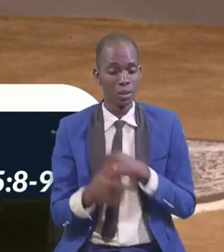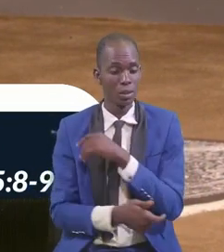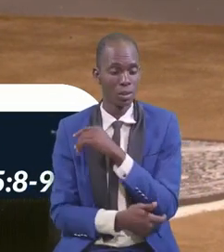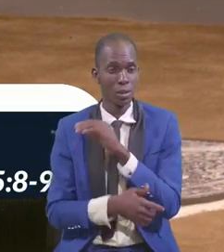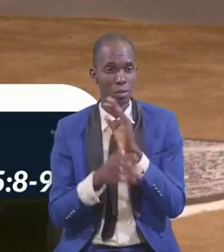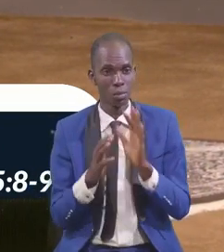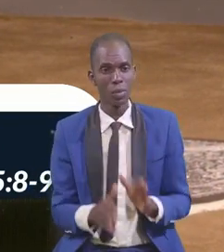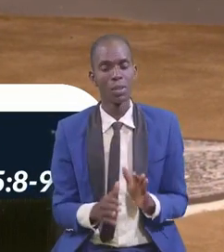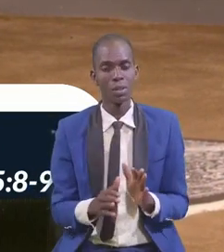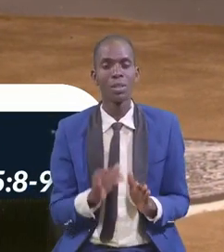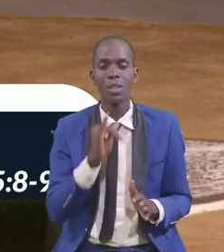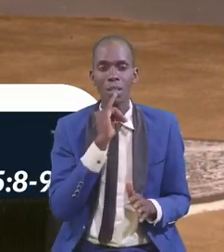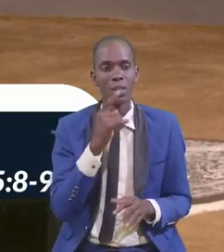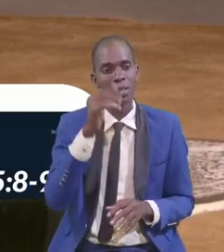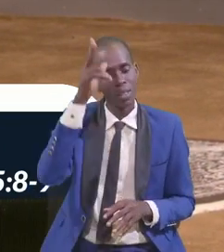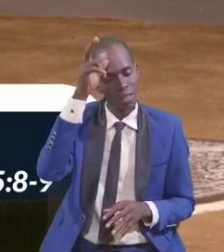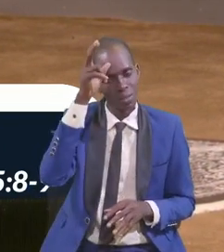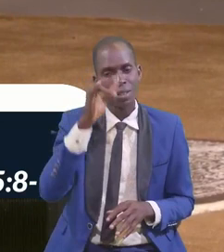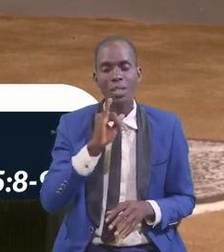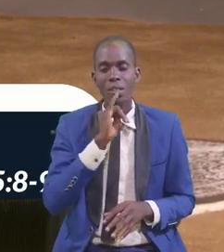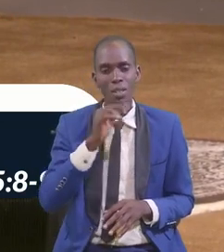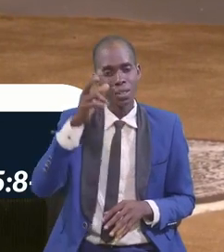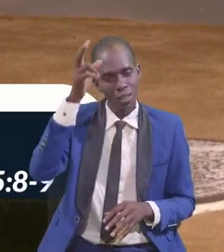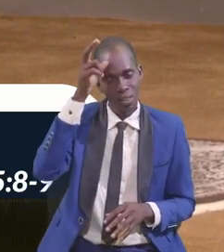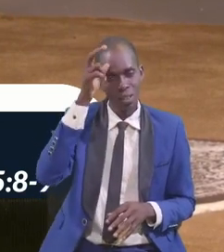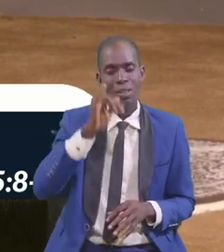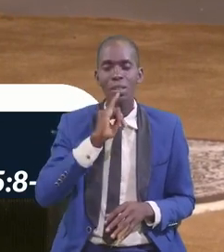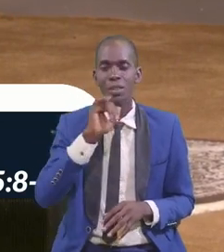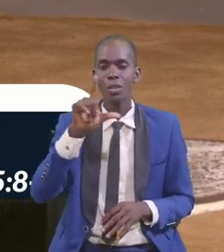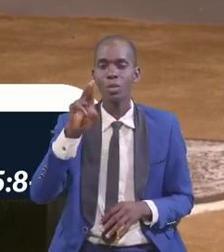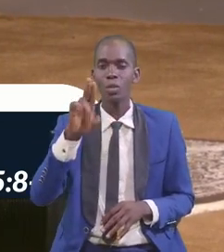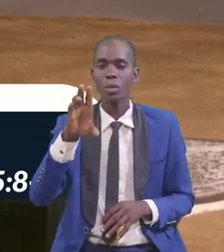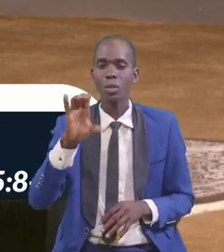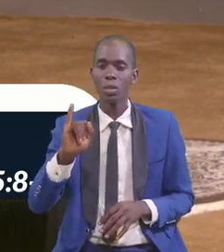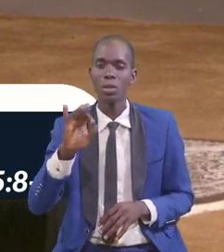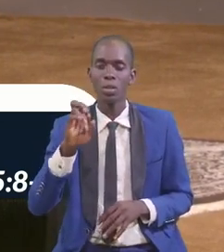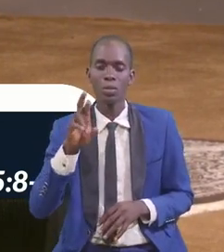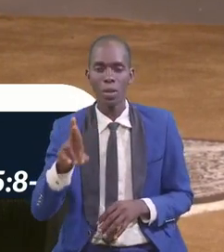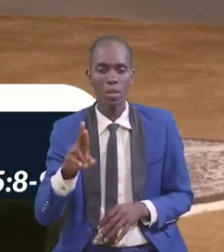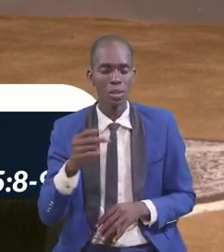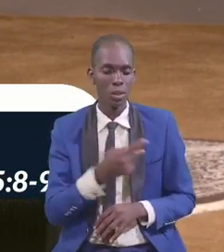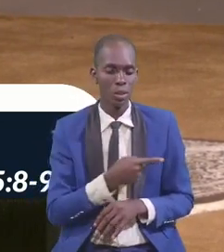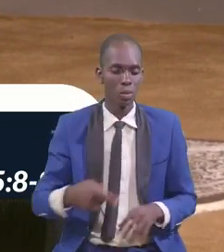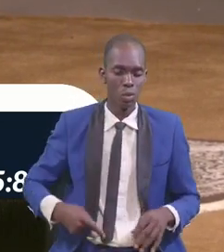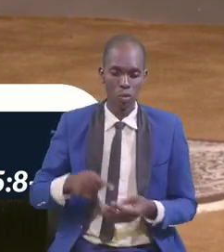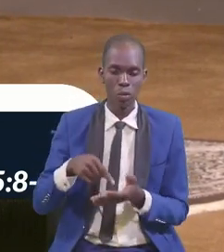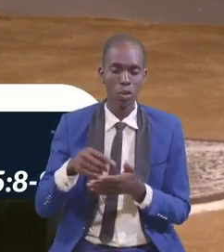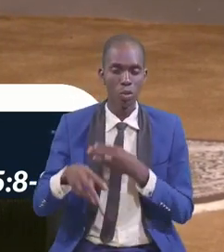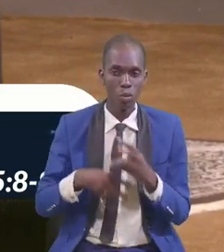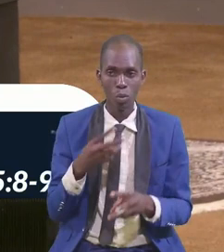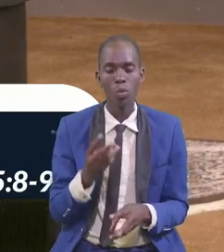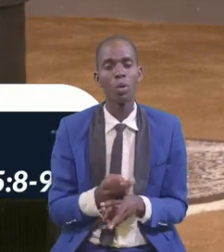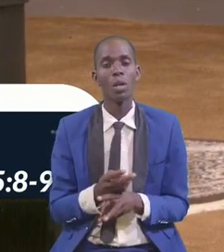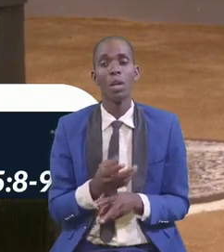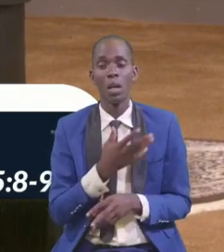tempter. Is the devil, is Satan, is Lucifer, is the prince of this world, is the god of this world.